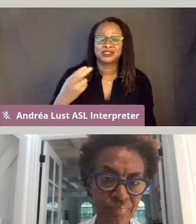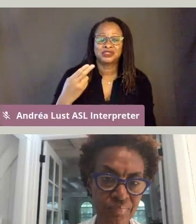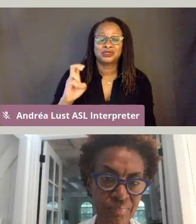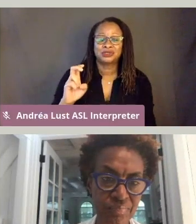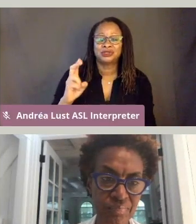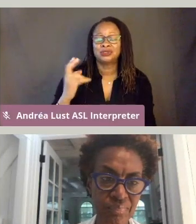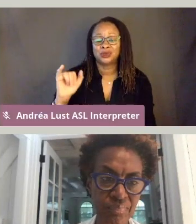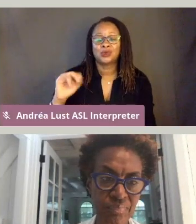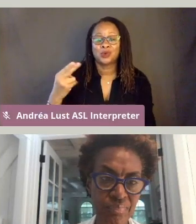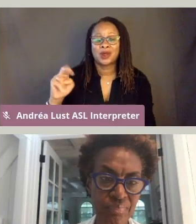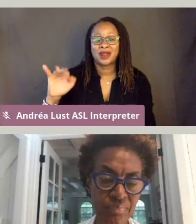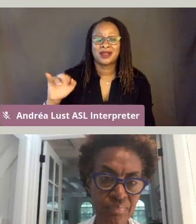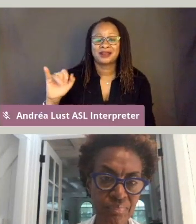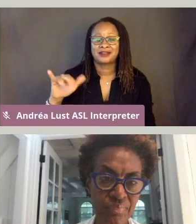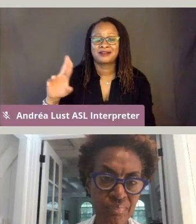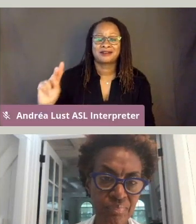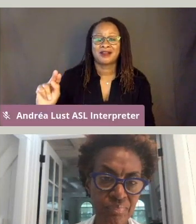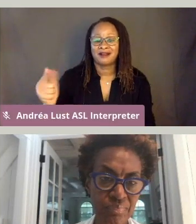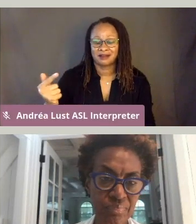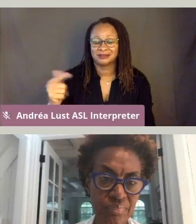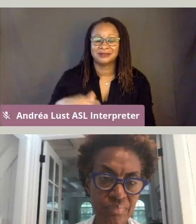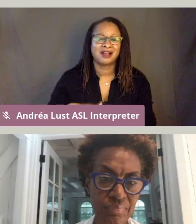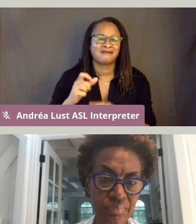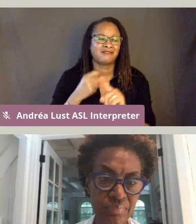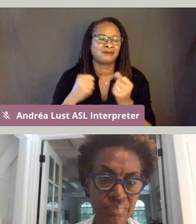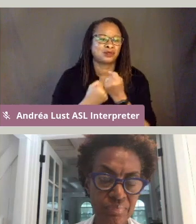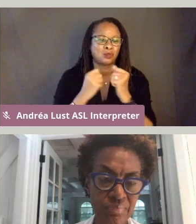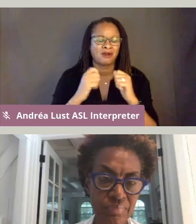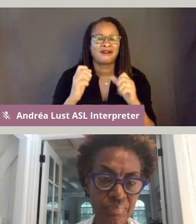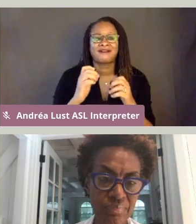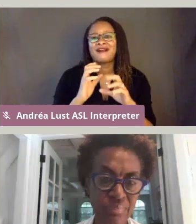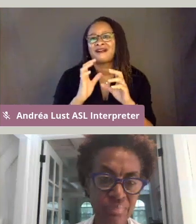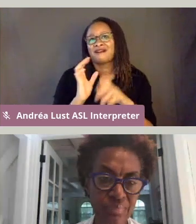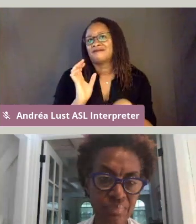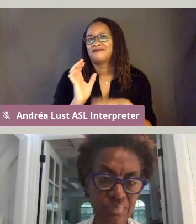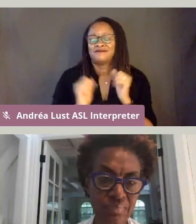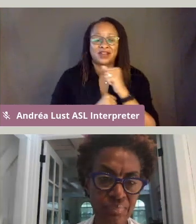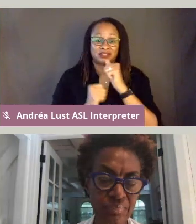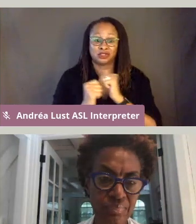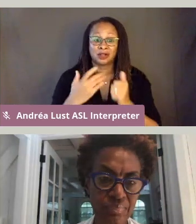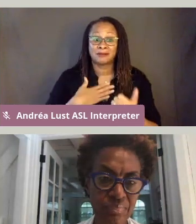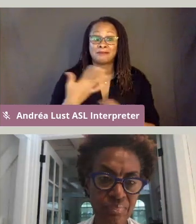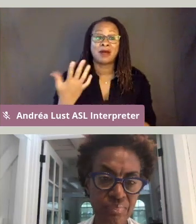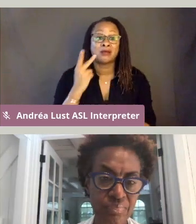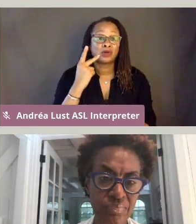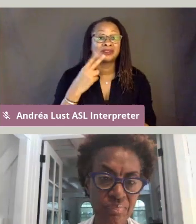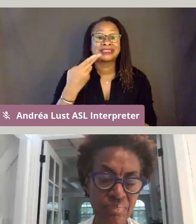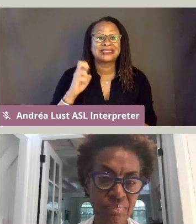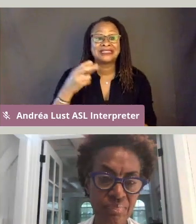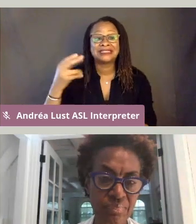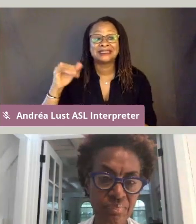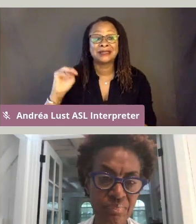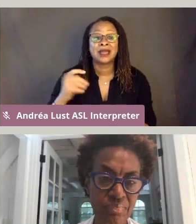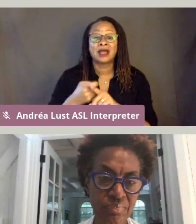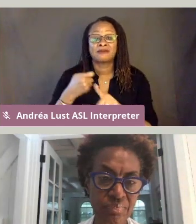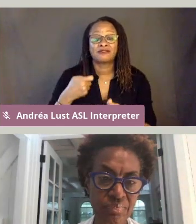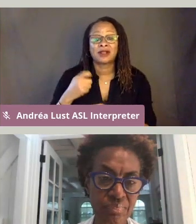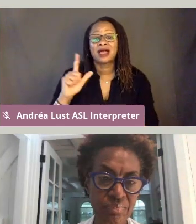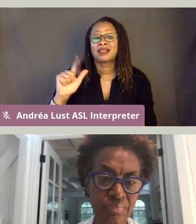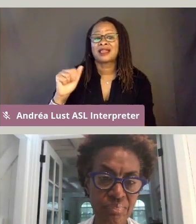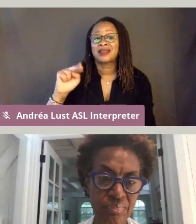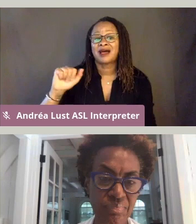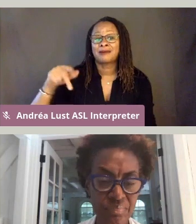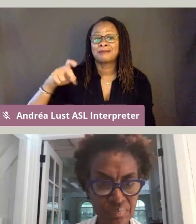I'm a senior program officer at the Ford Foundation and lead at Just Films Work. My pronouns are he, him, and I'm coming from Lenape